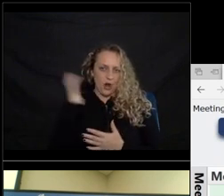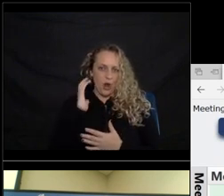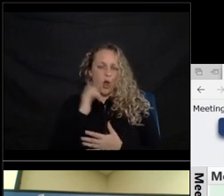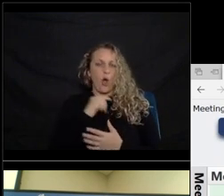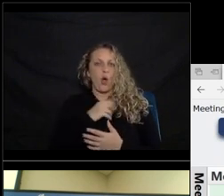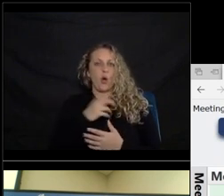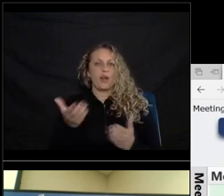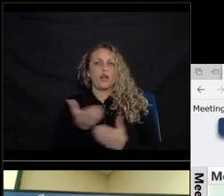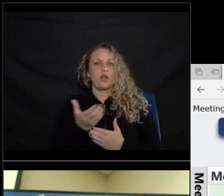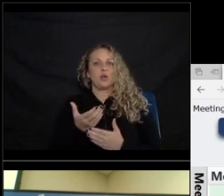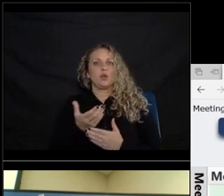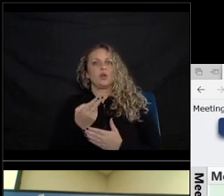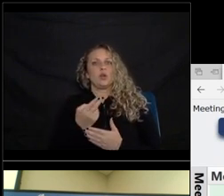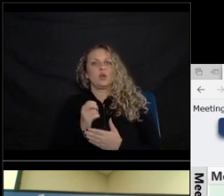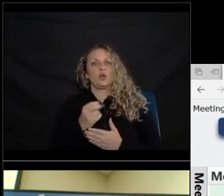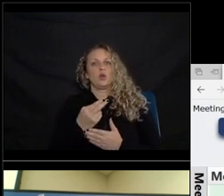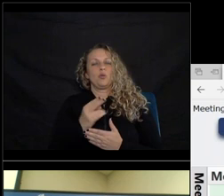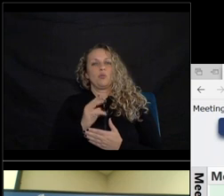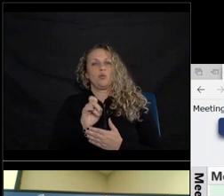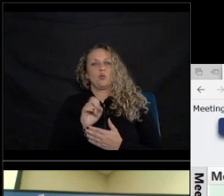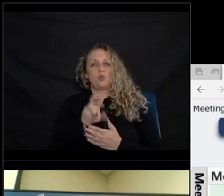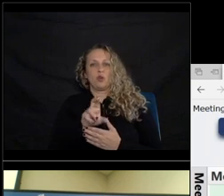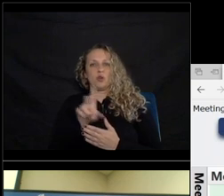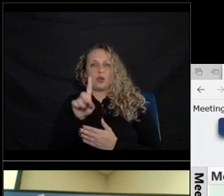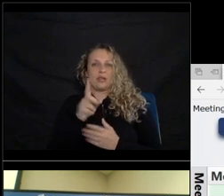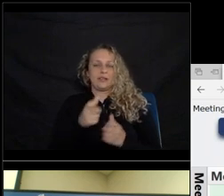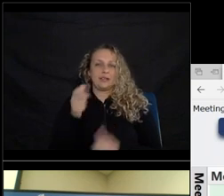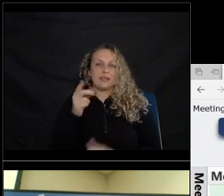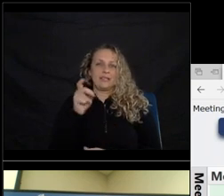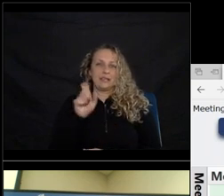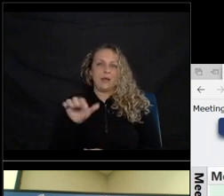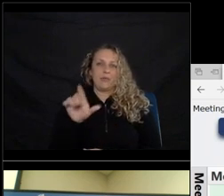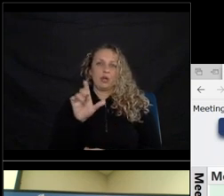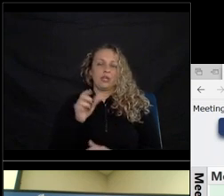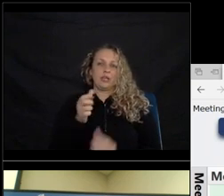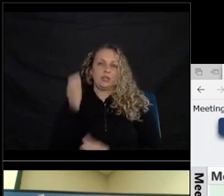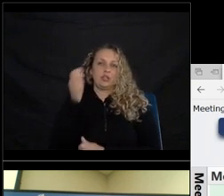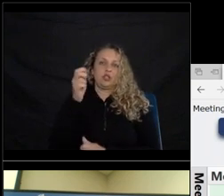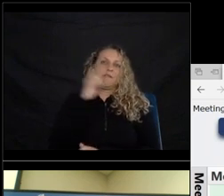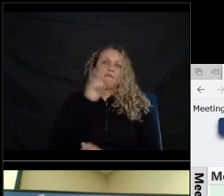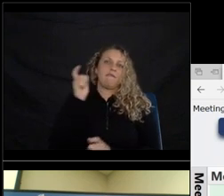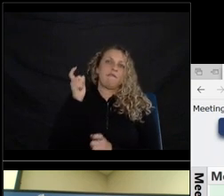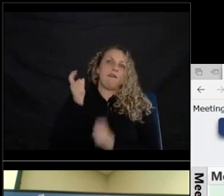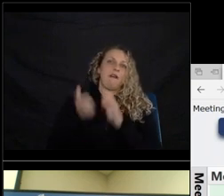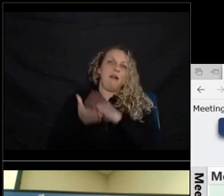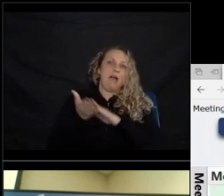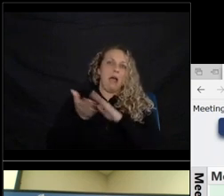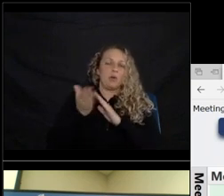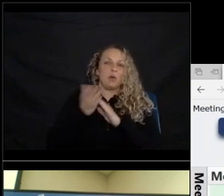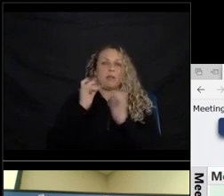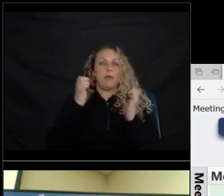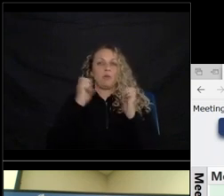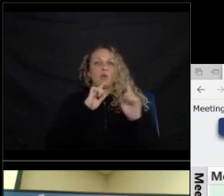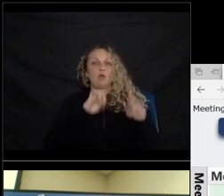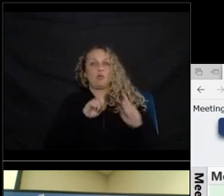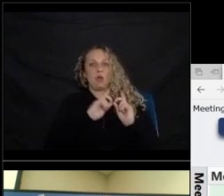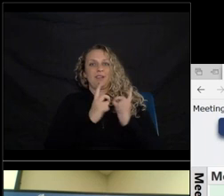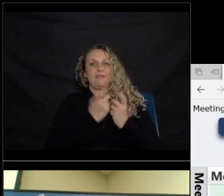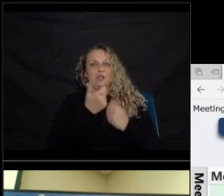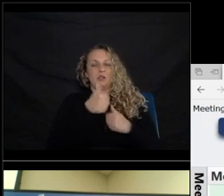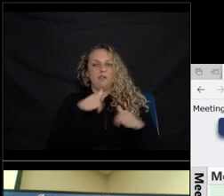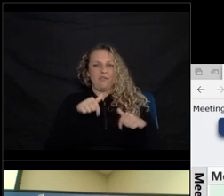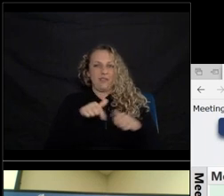Chief Hugh Bruder, who is our Deputy Chief of Operations, which is the Emergency Response Division of the